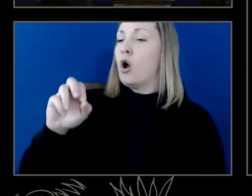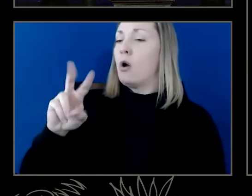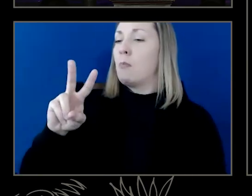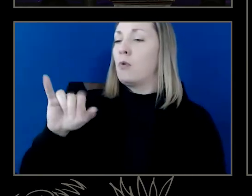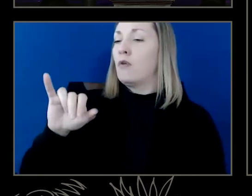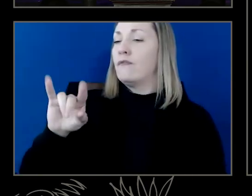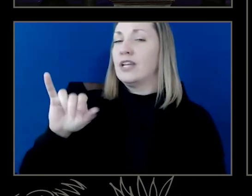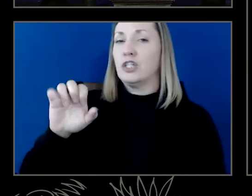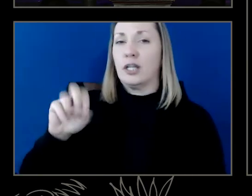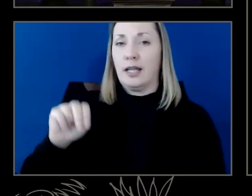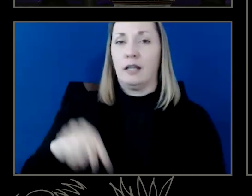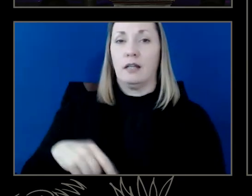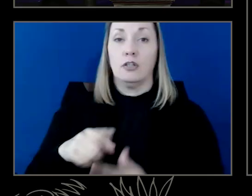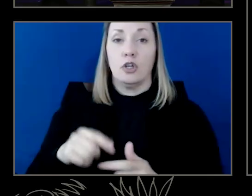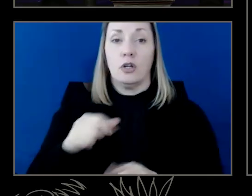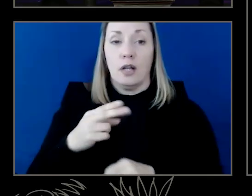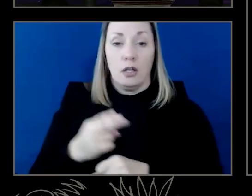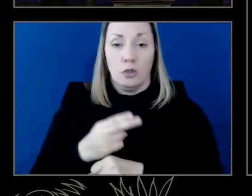setting resources by hand,